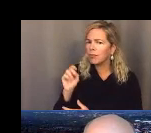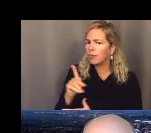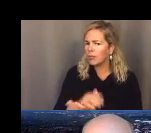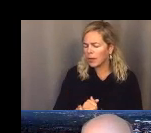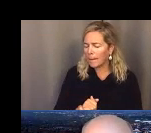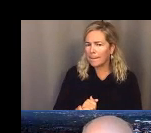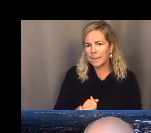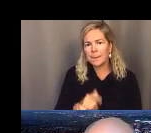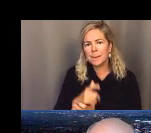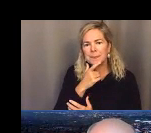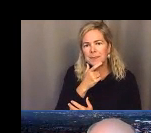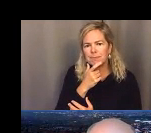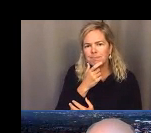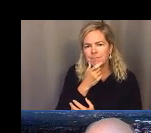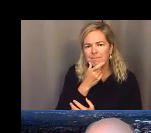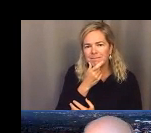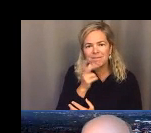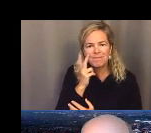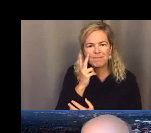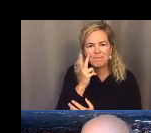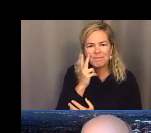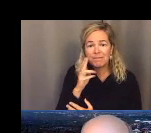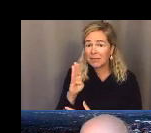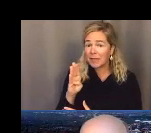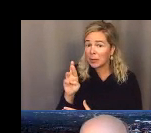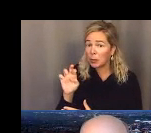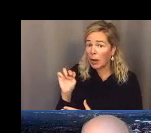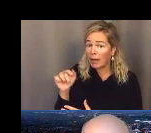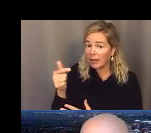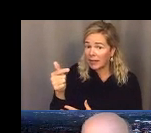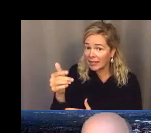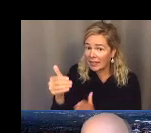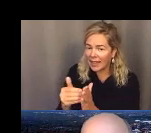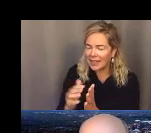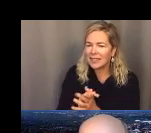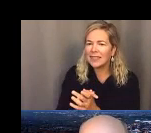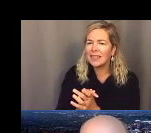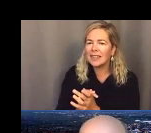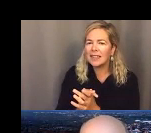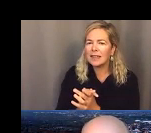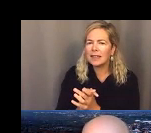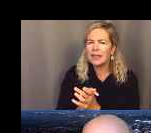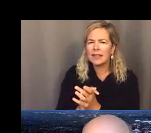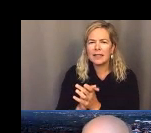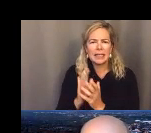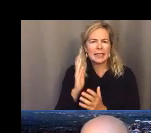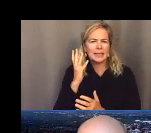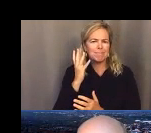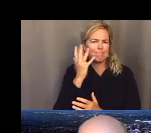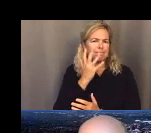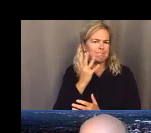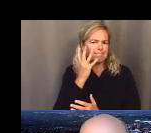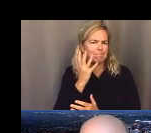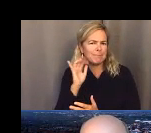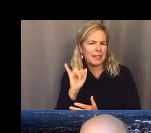Let's see here, Brian, again. It appears that this survey was designed for faculty and learners, but the majority